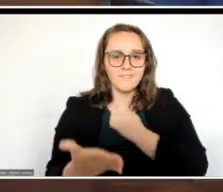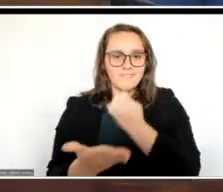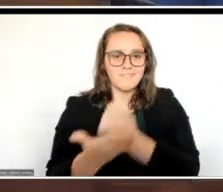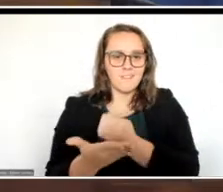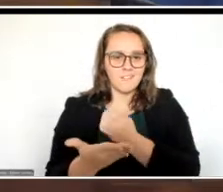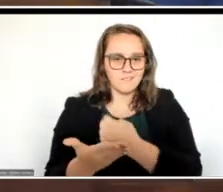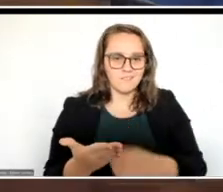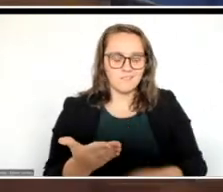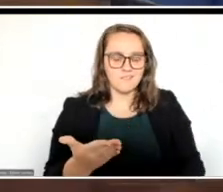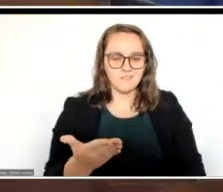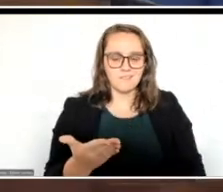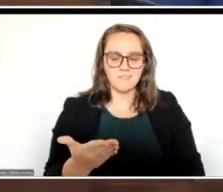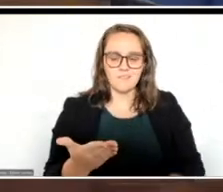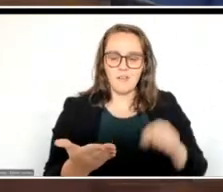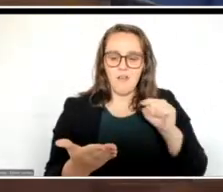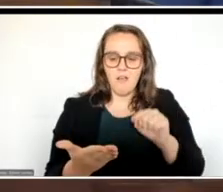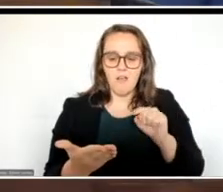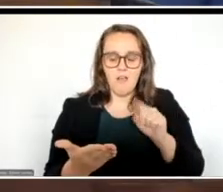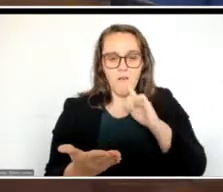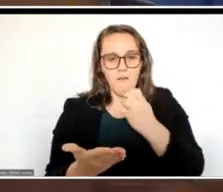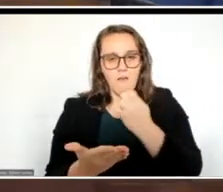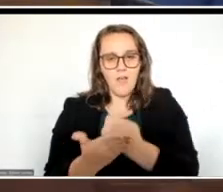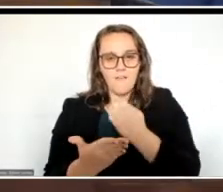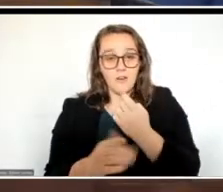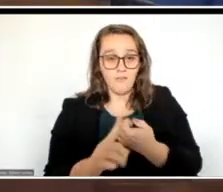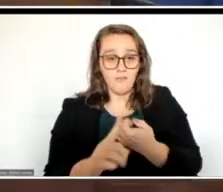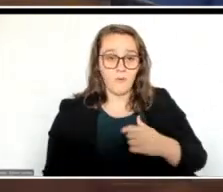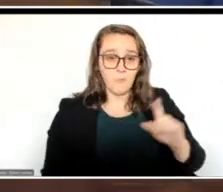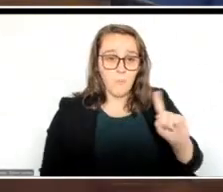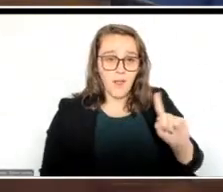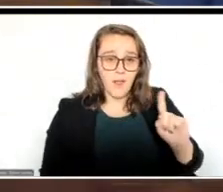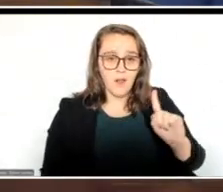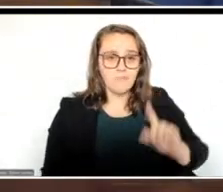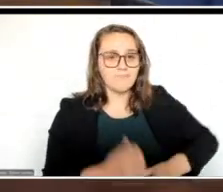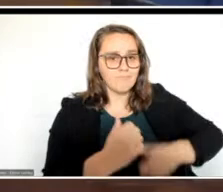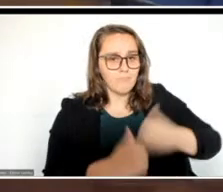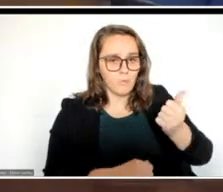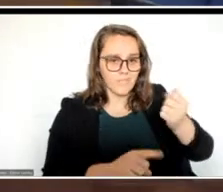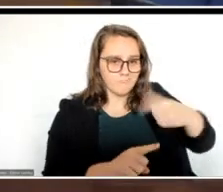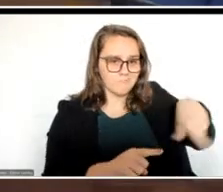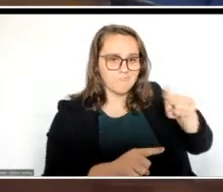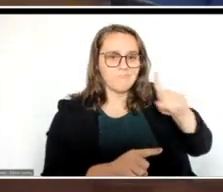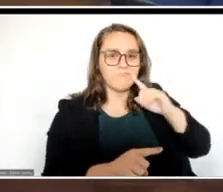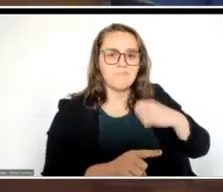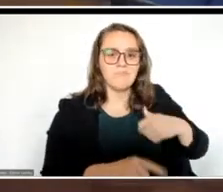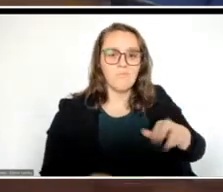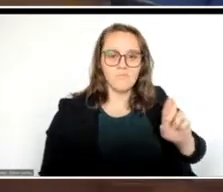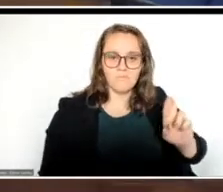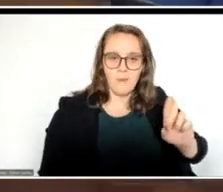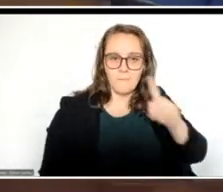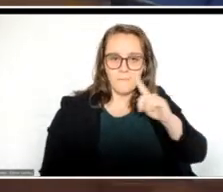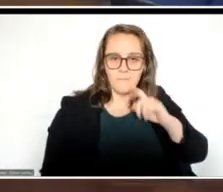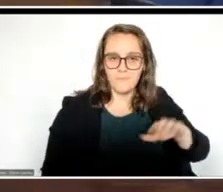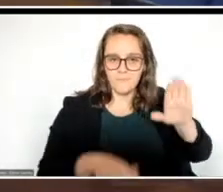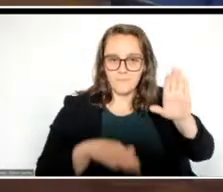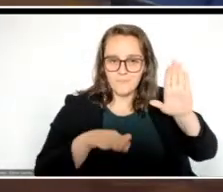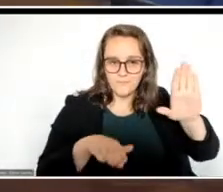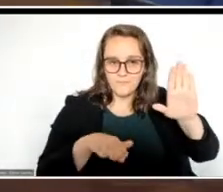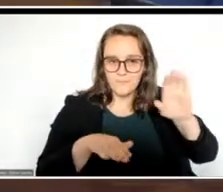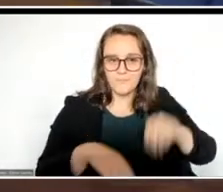come overwhelmingly from Republican witnesses. So I say to you again, as I did in June,